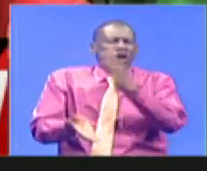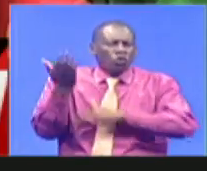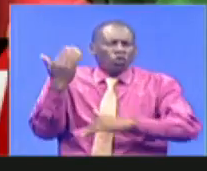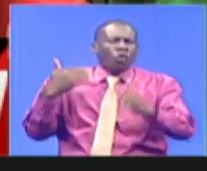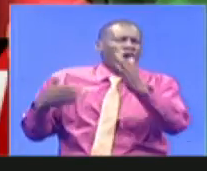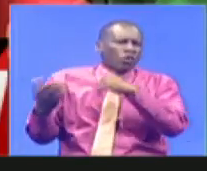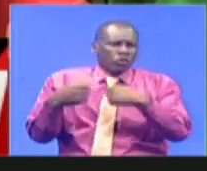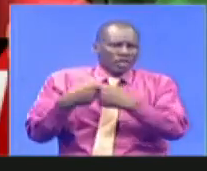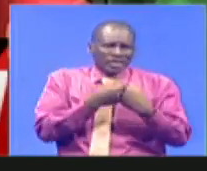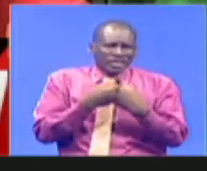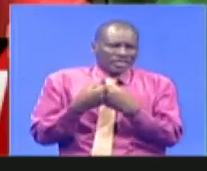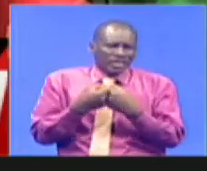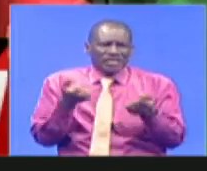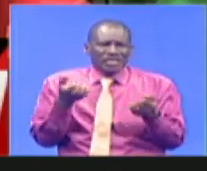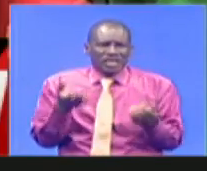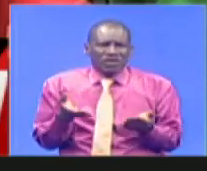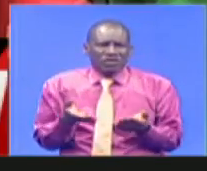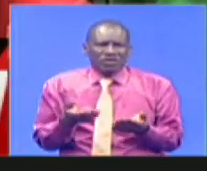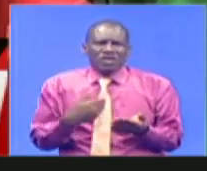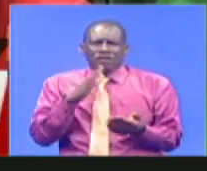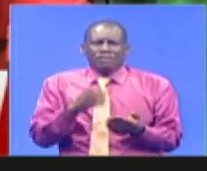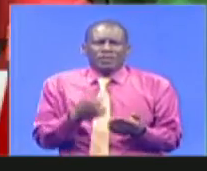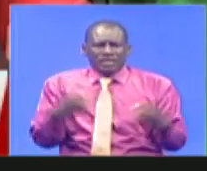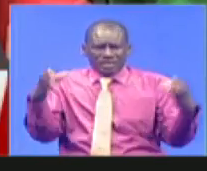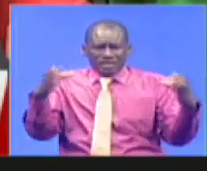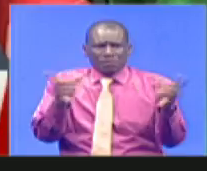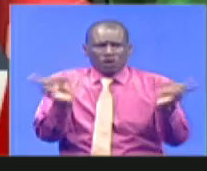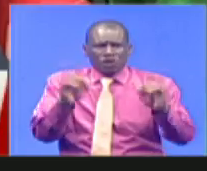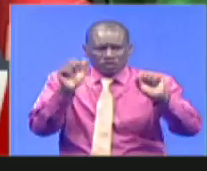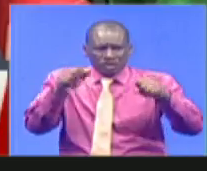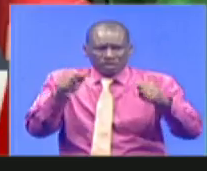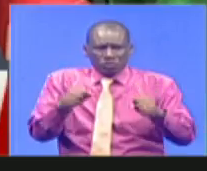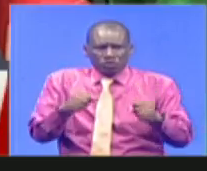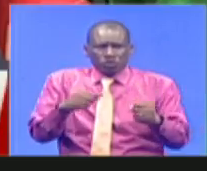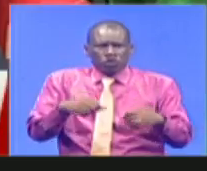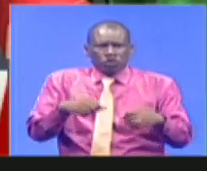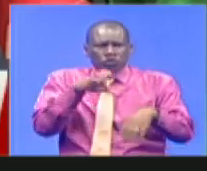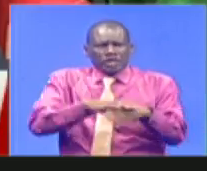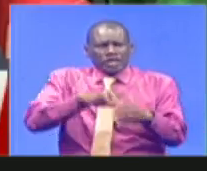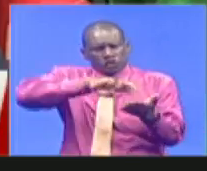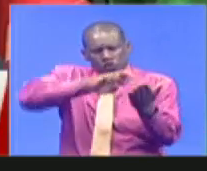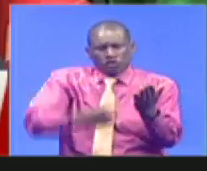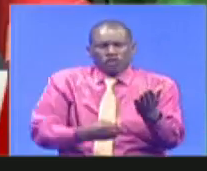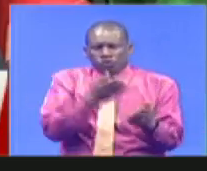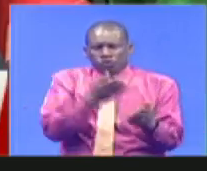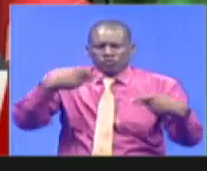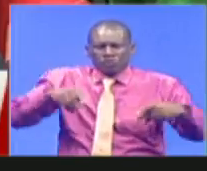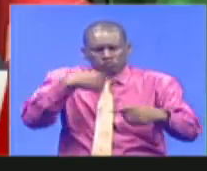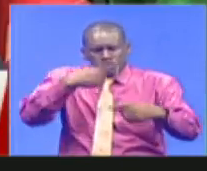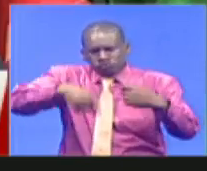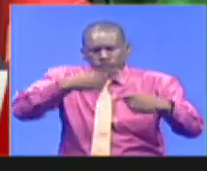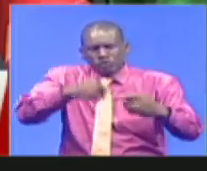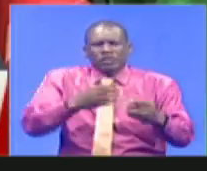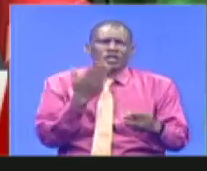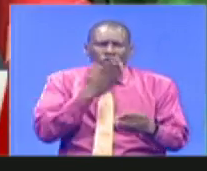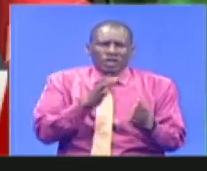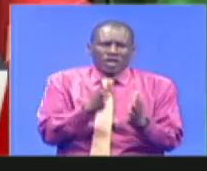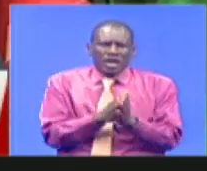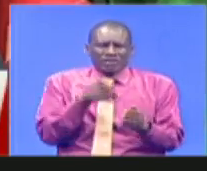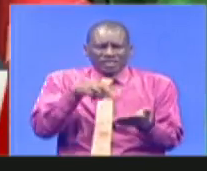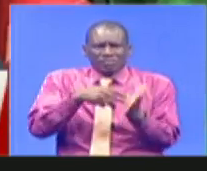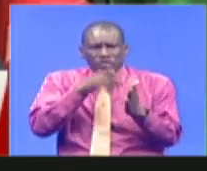been the importers not being able to get contracts from those who process for them to process, and processing simply